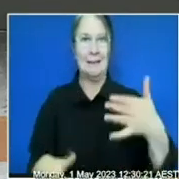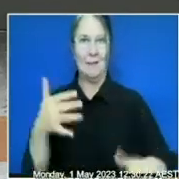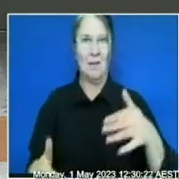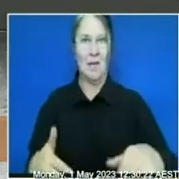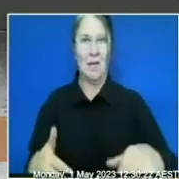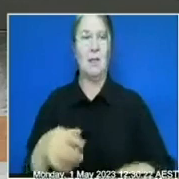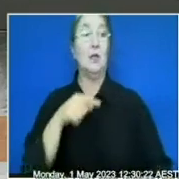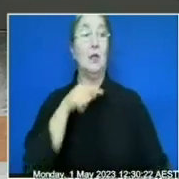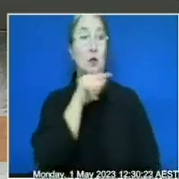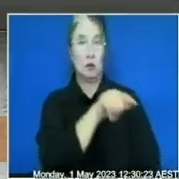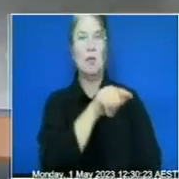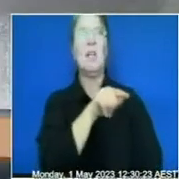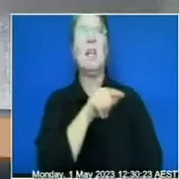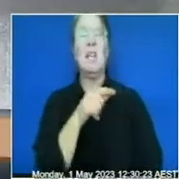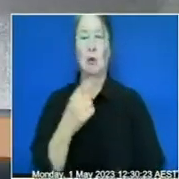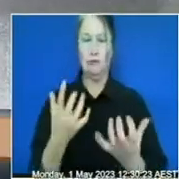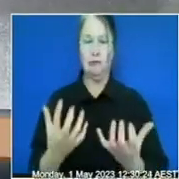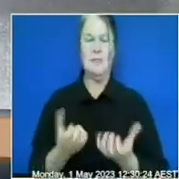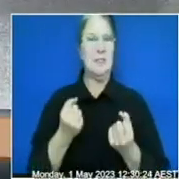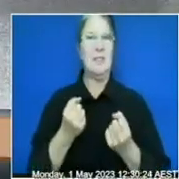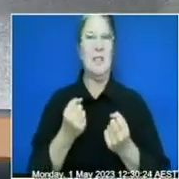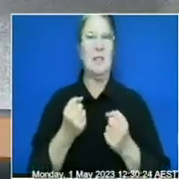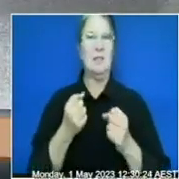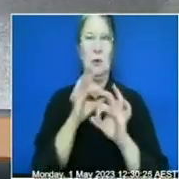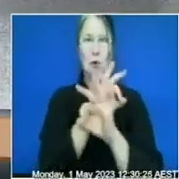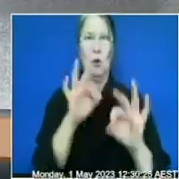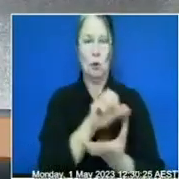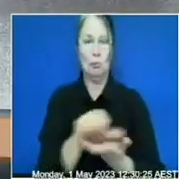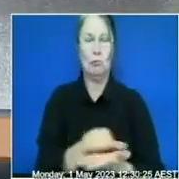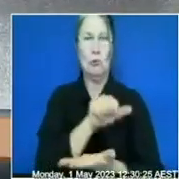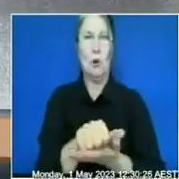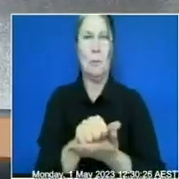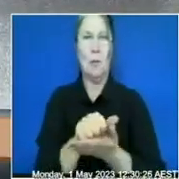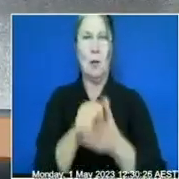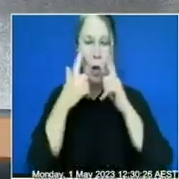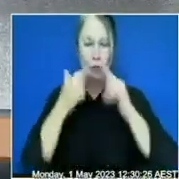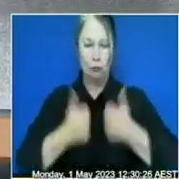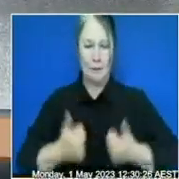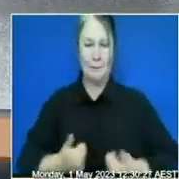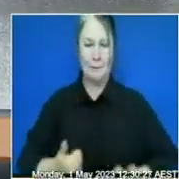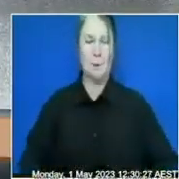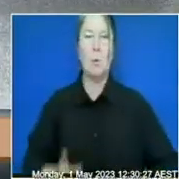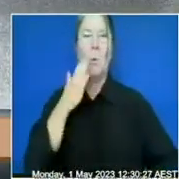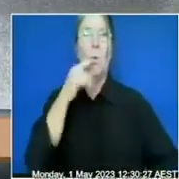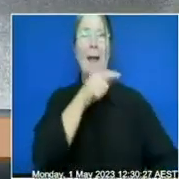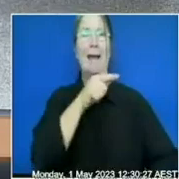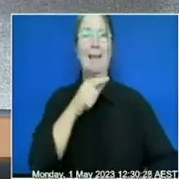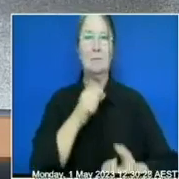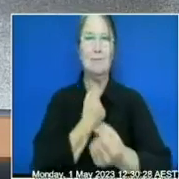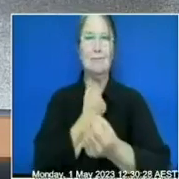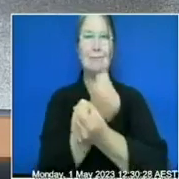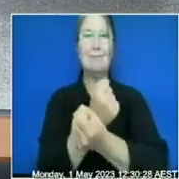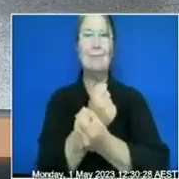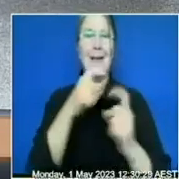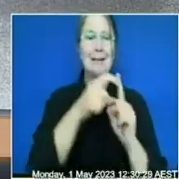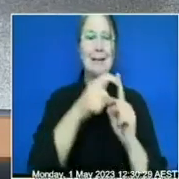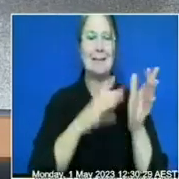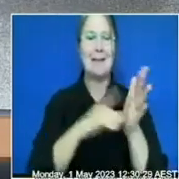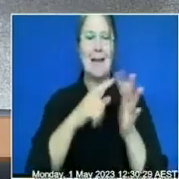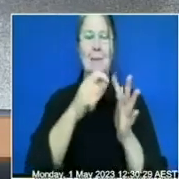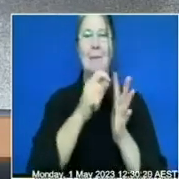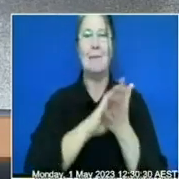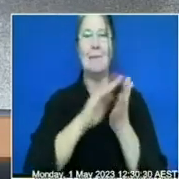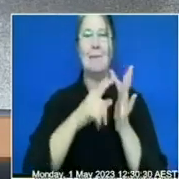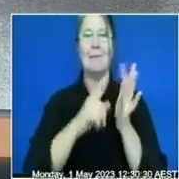if I just do again acknowledge that we're talking about something very sensitive and the coroner's findings, but we're